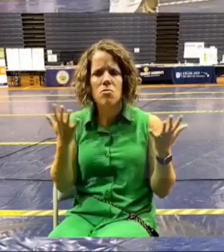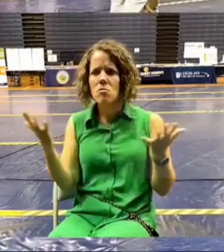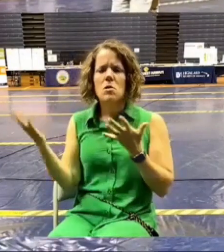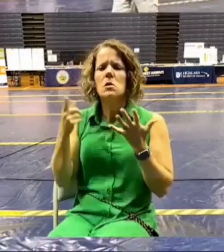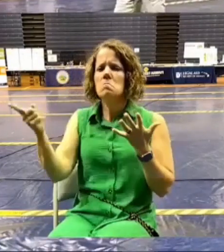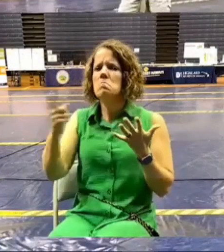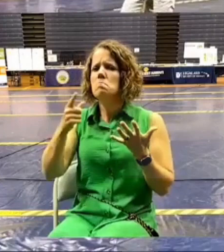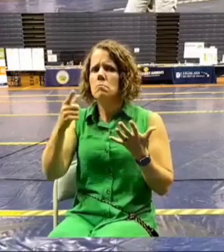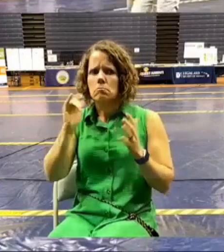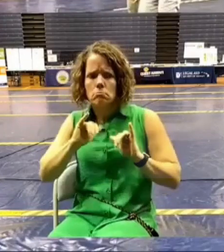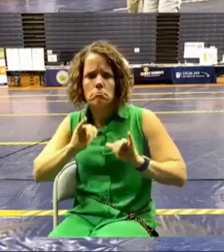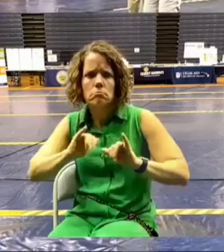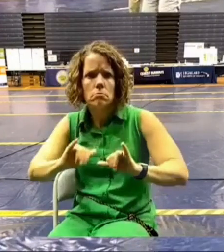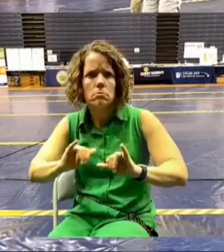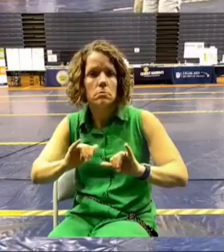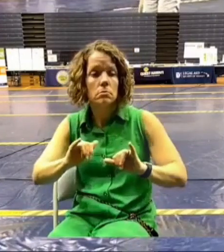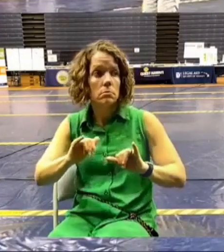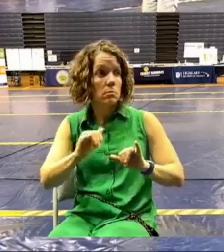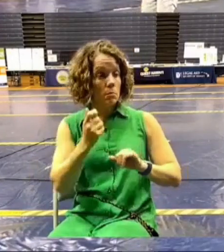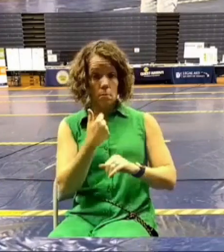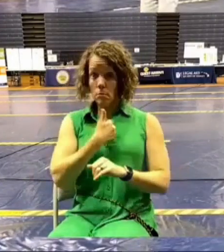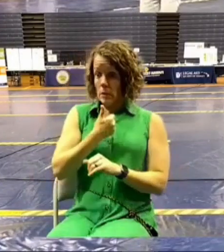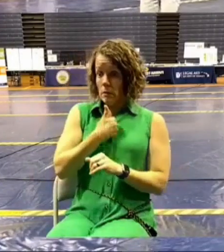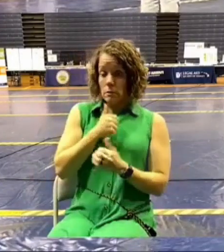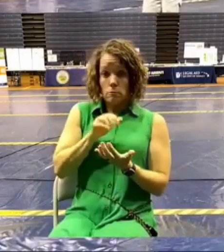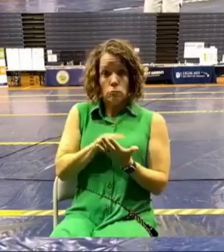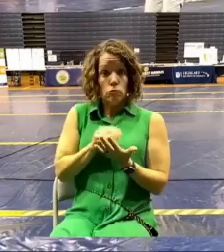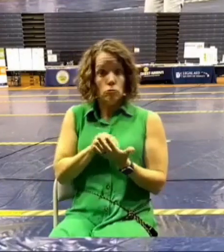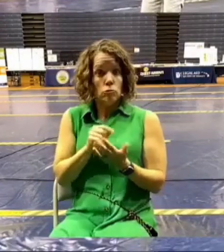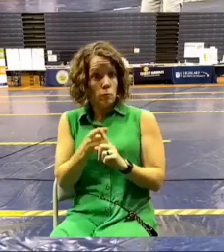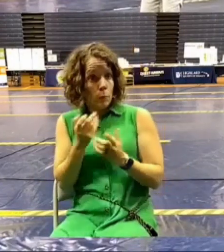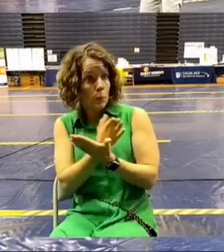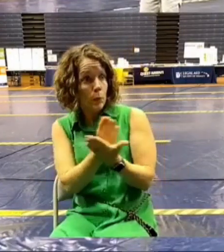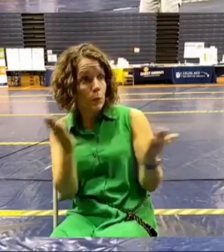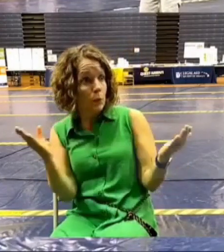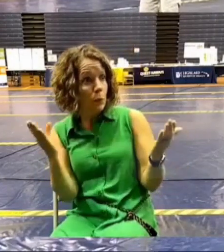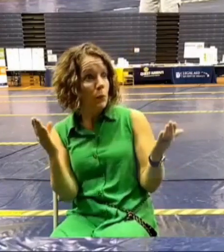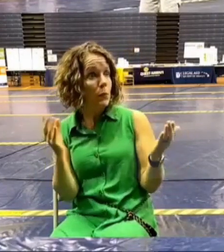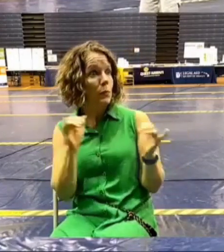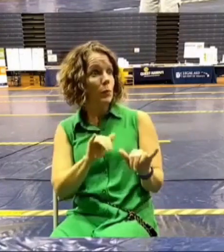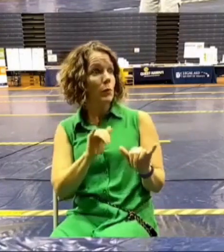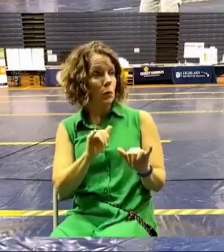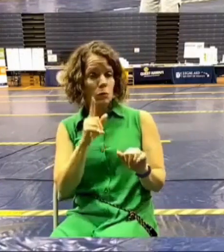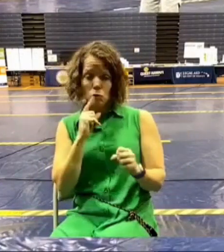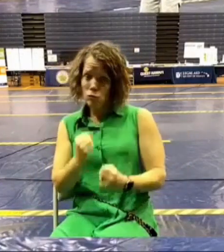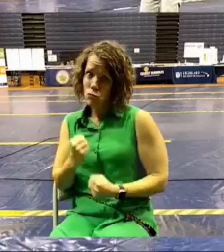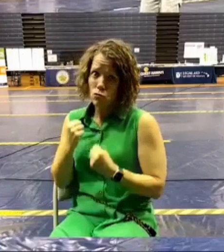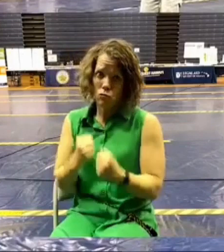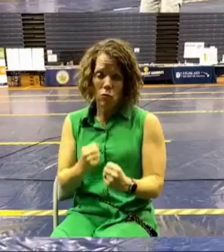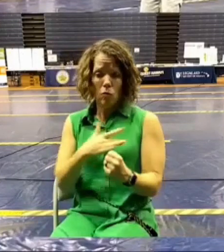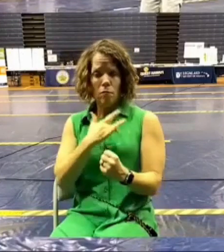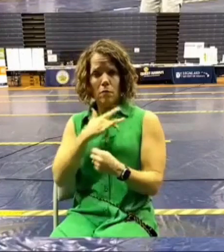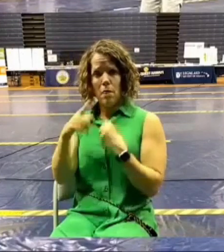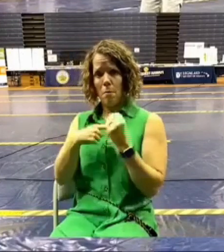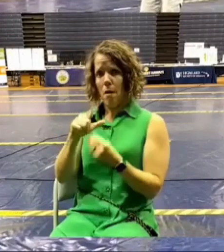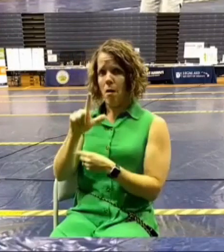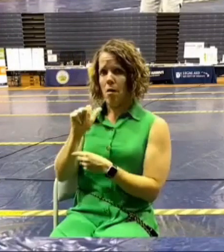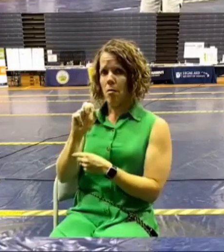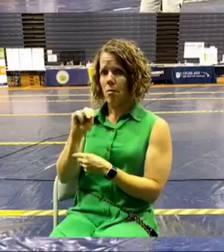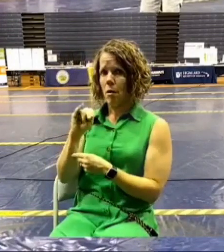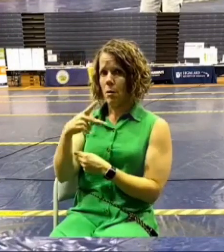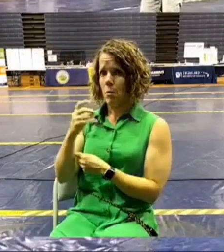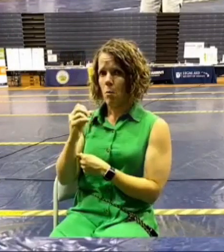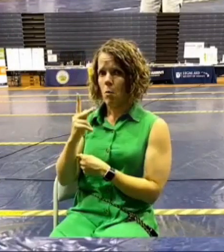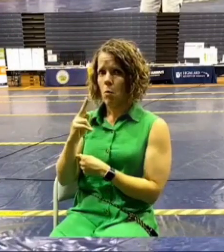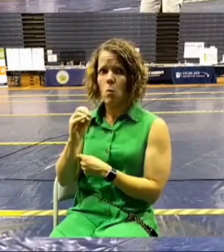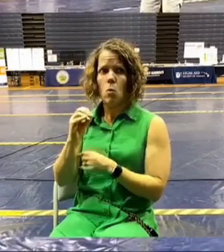put that on anybody else. Some of you folks, I'm learning some of that stuff from you guys, how strongly the sentiment is. So I